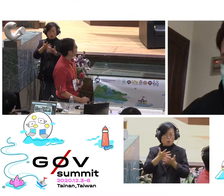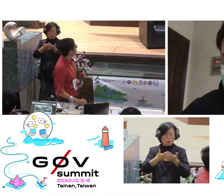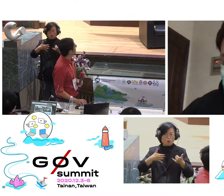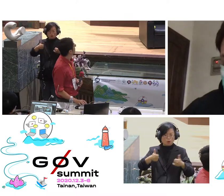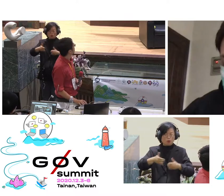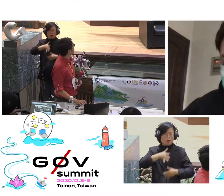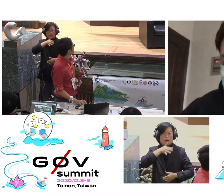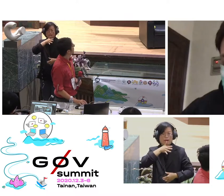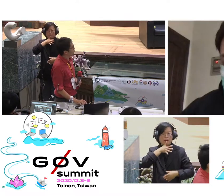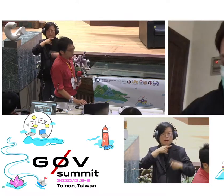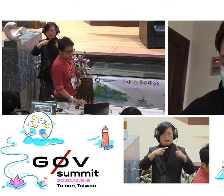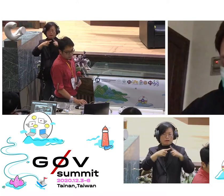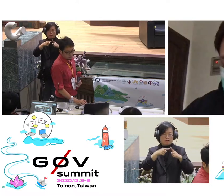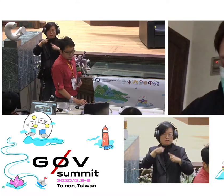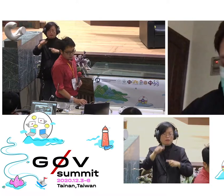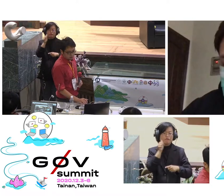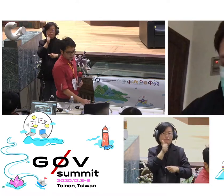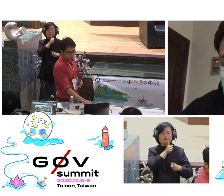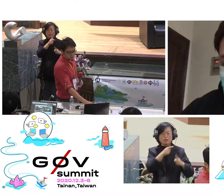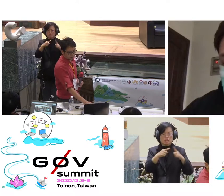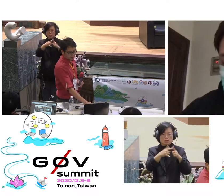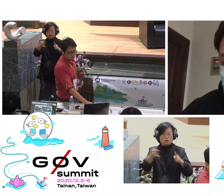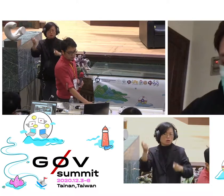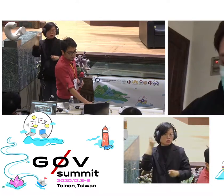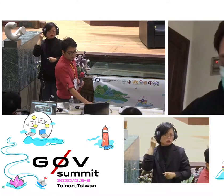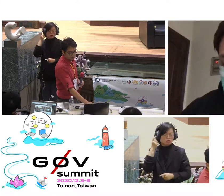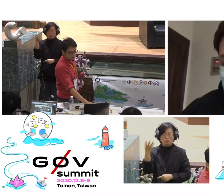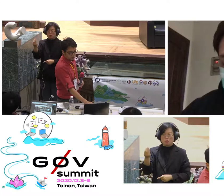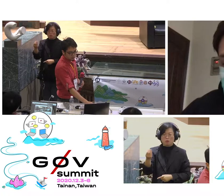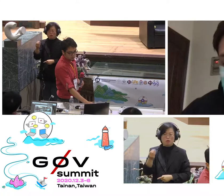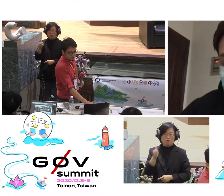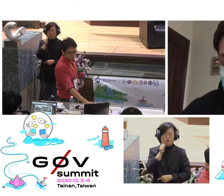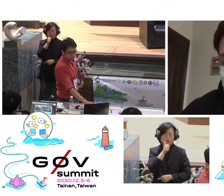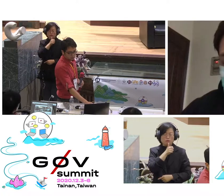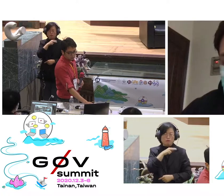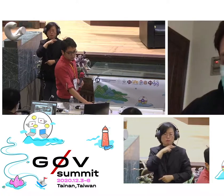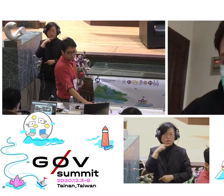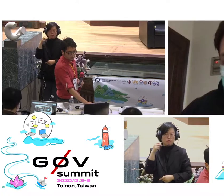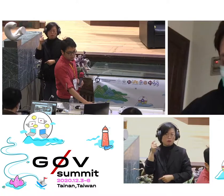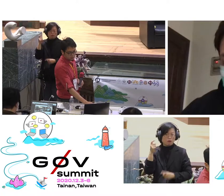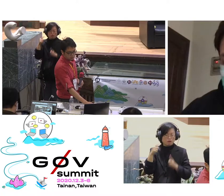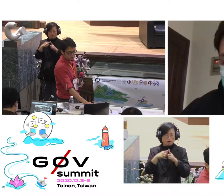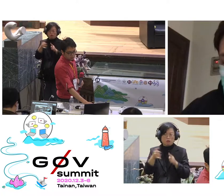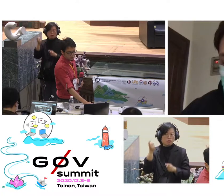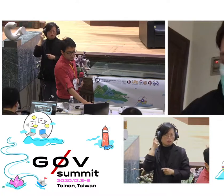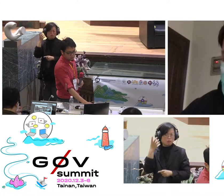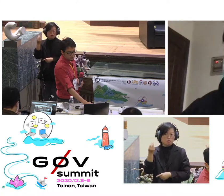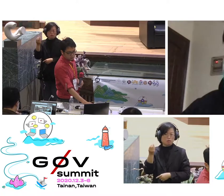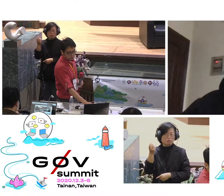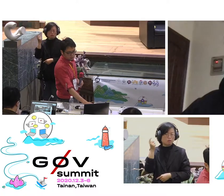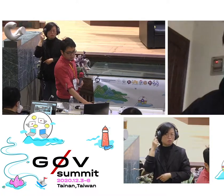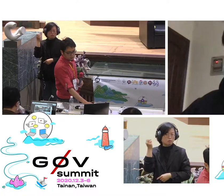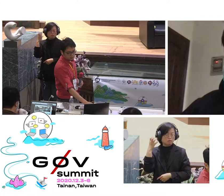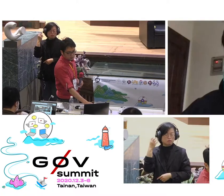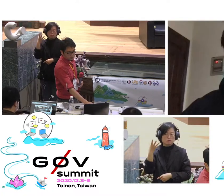got around 164 million active mobile connections, and we've got